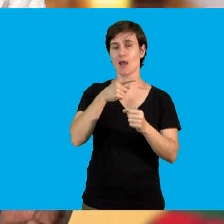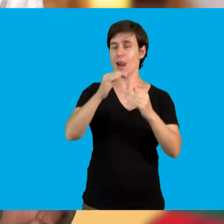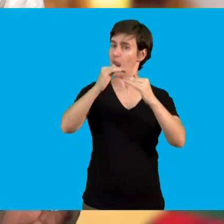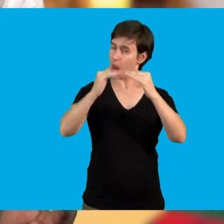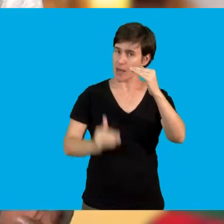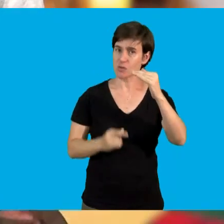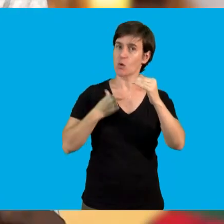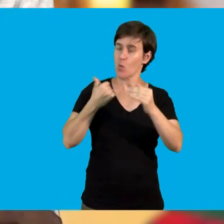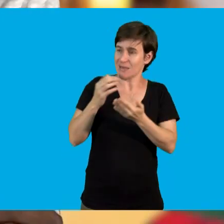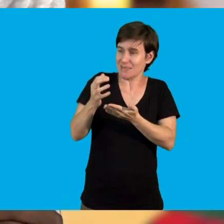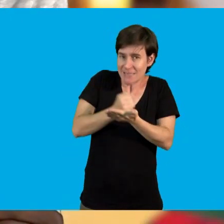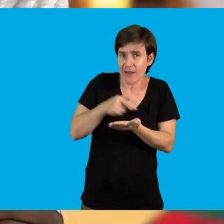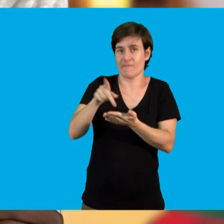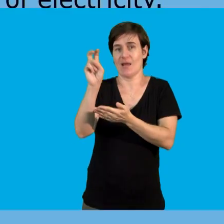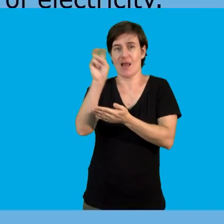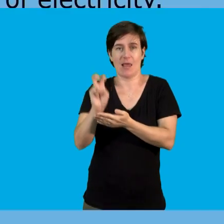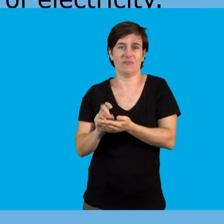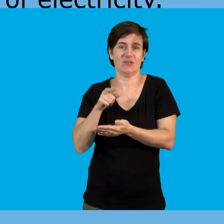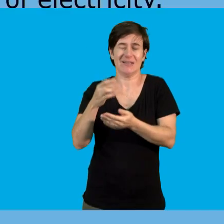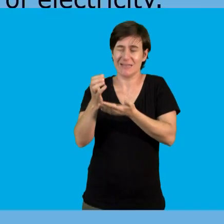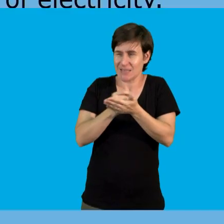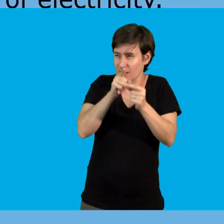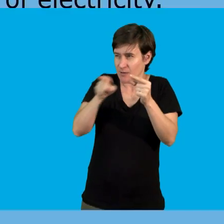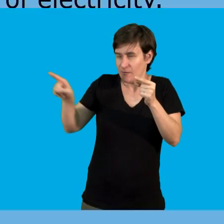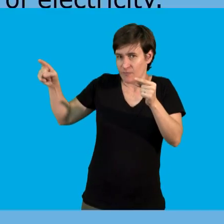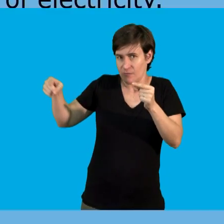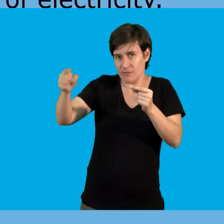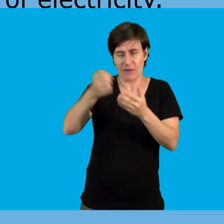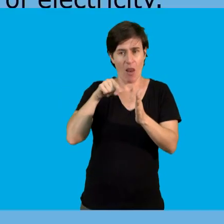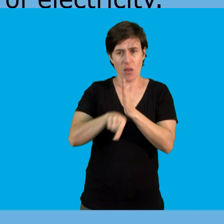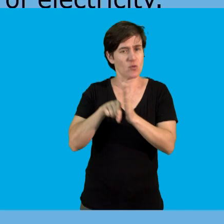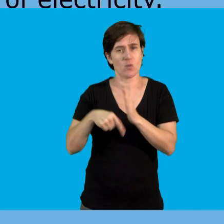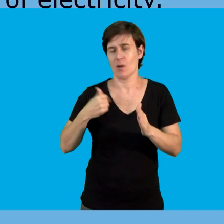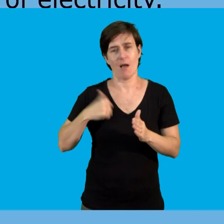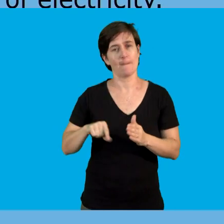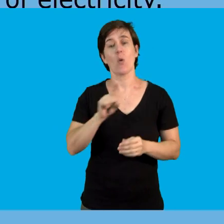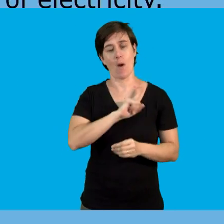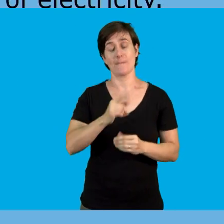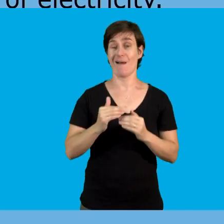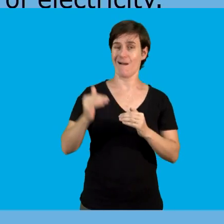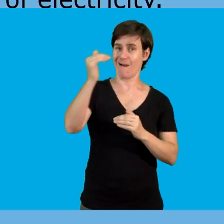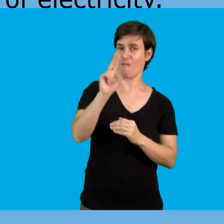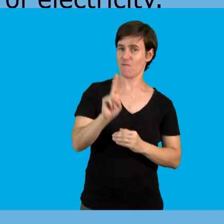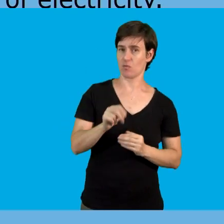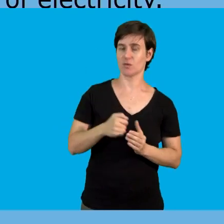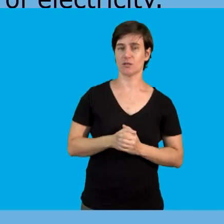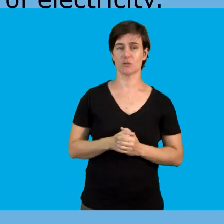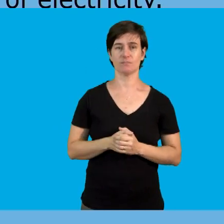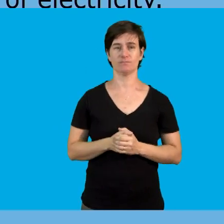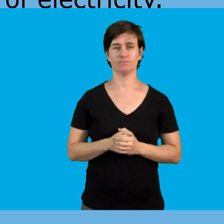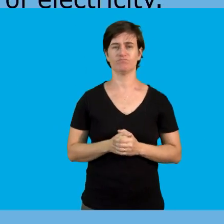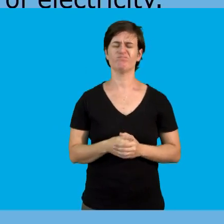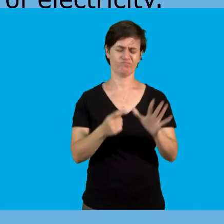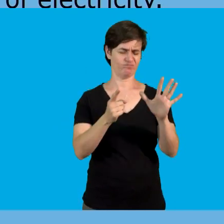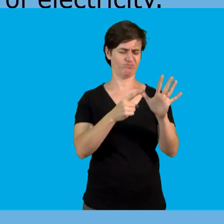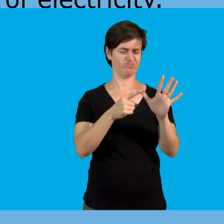that is going to be lost, we need to be transporting it at a very high voltage from one point to the next. Now, what